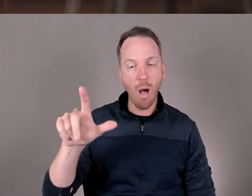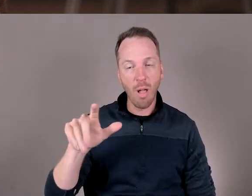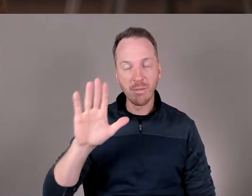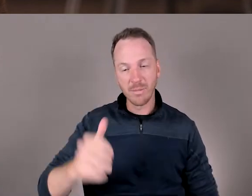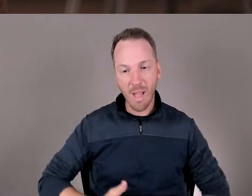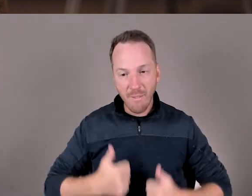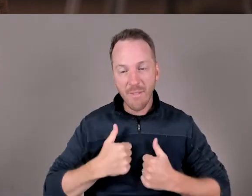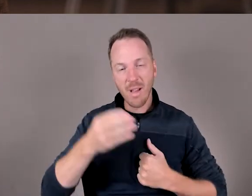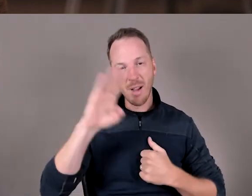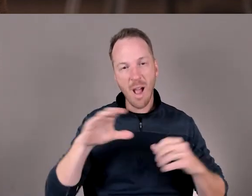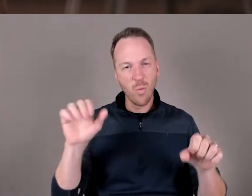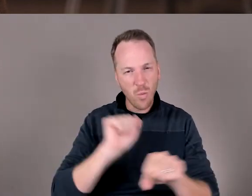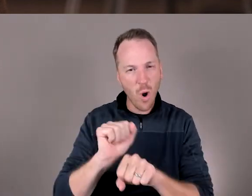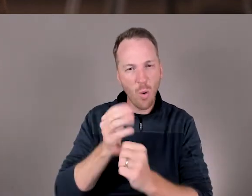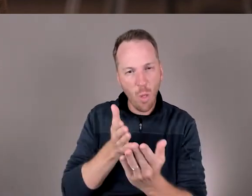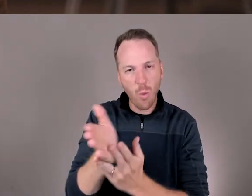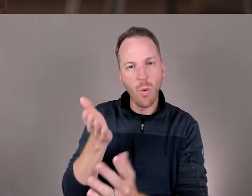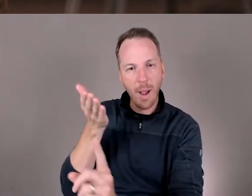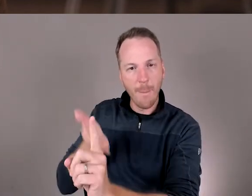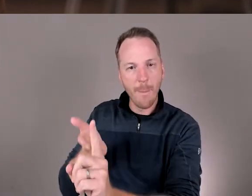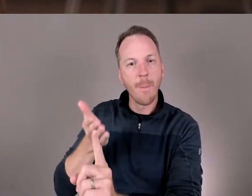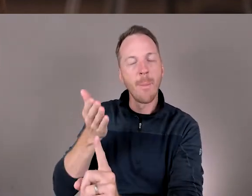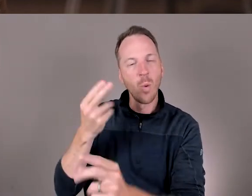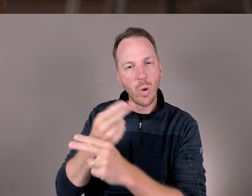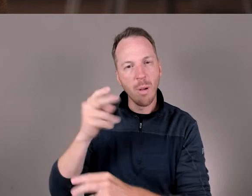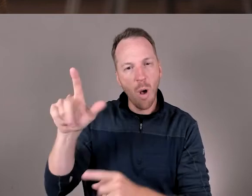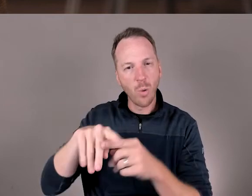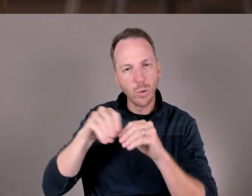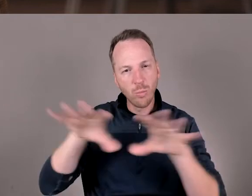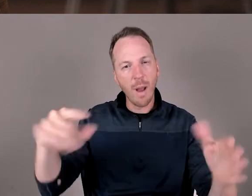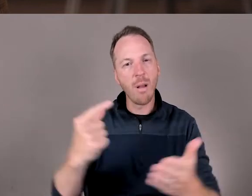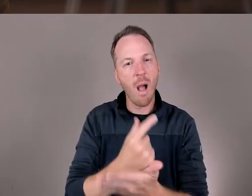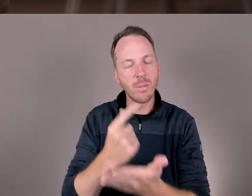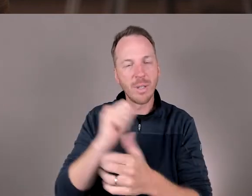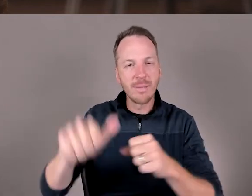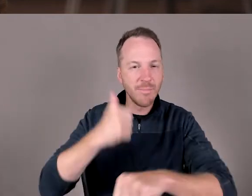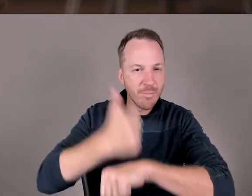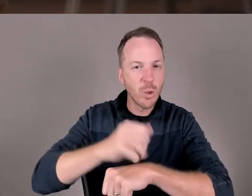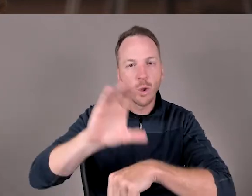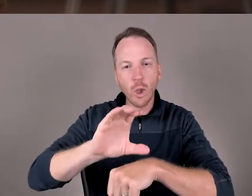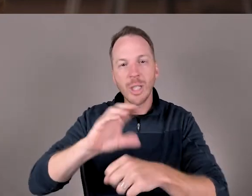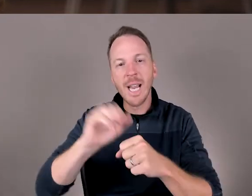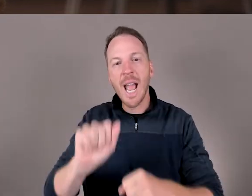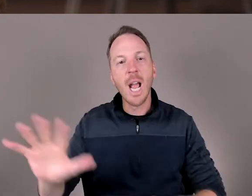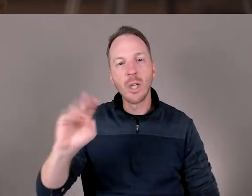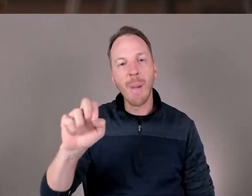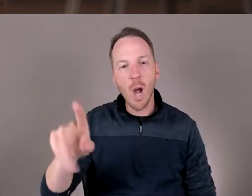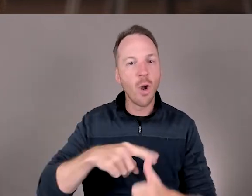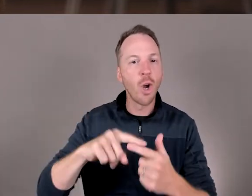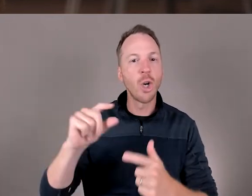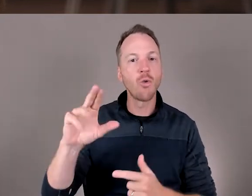that God did through him, God used Paul to spread the gospel and establish churches in Asia Minor, in